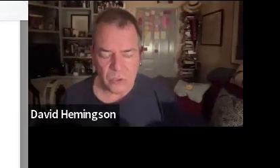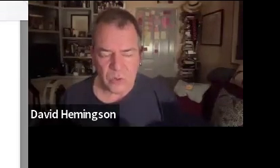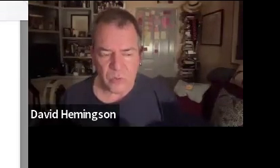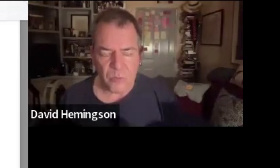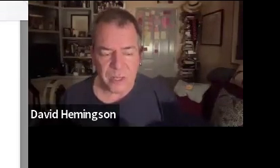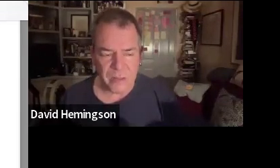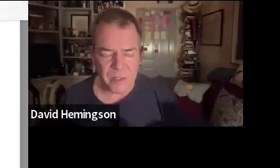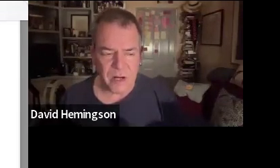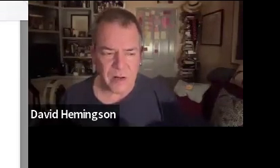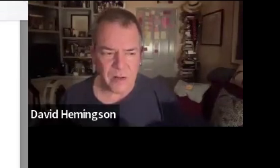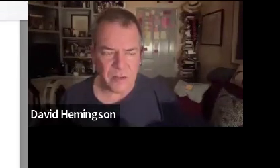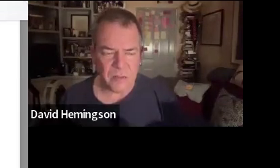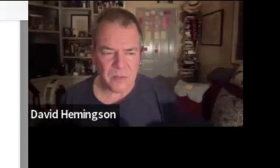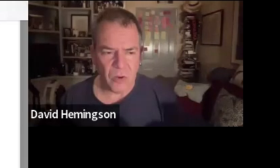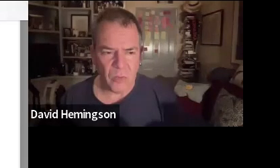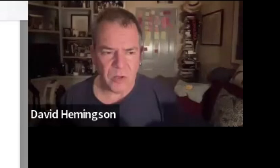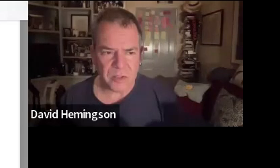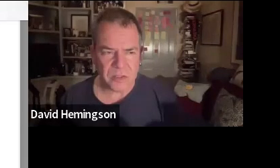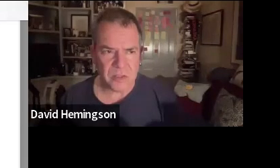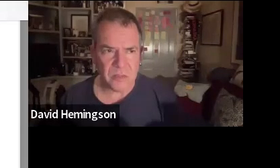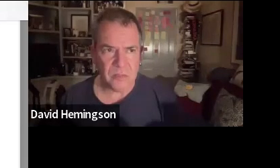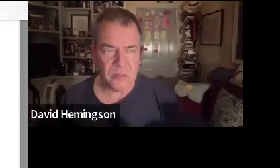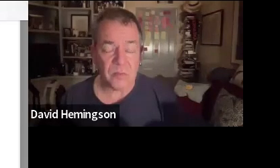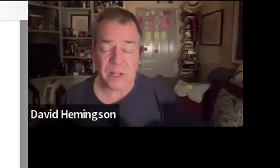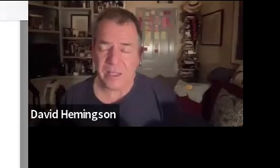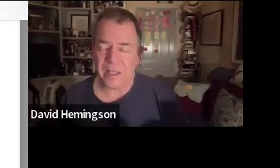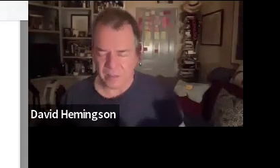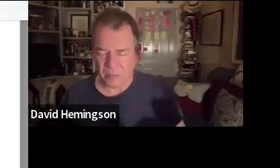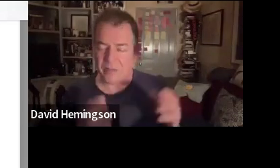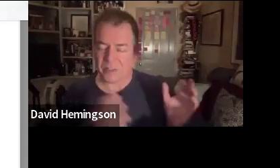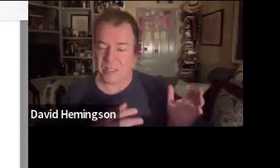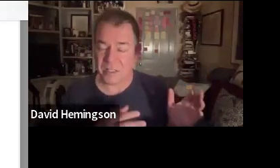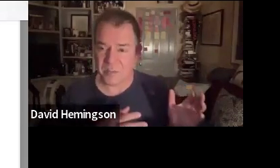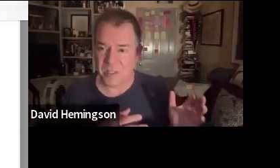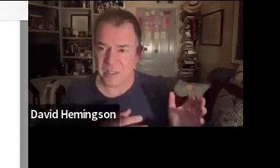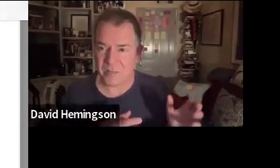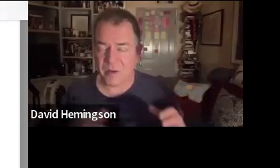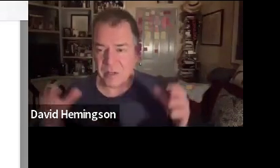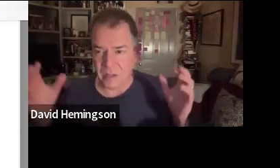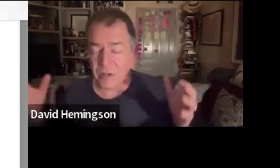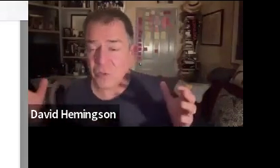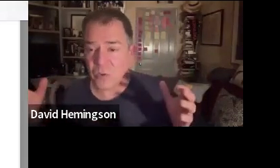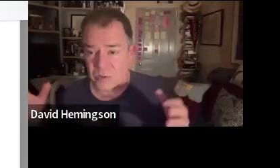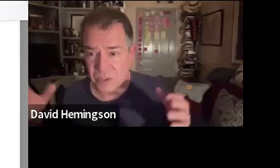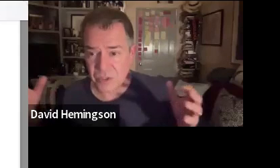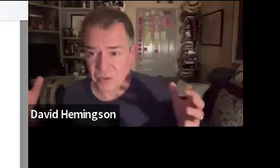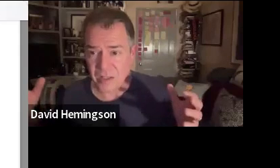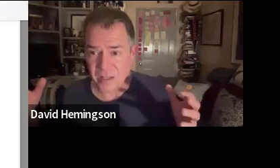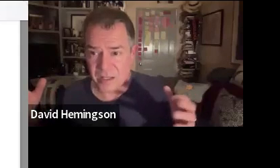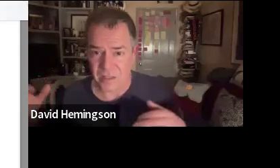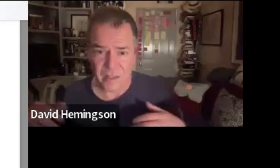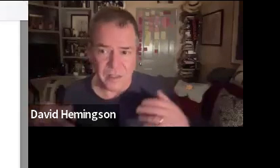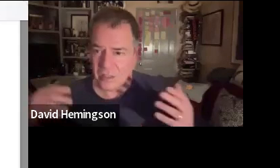So, bringing them there, the goal was to provide, again, like when we had those kids at the beginning, provide a larger world,